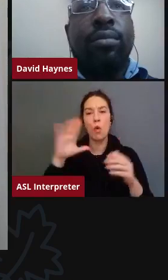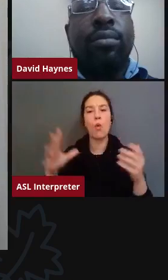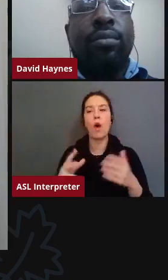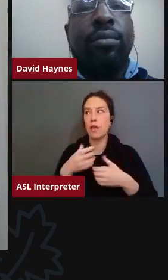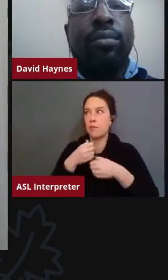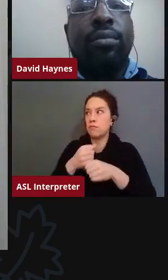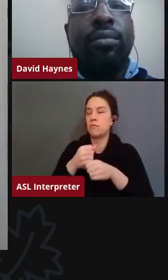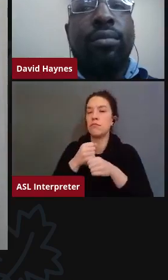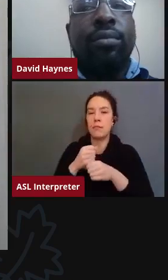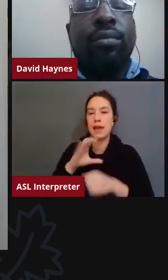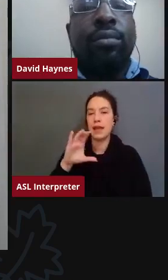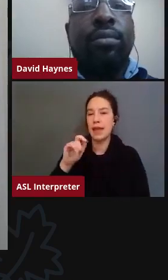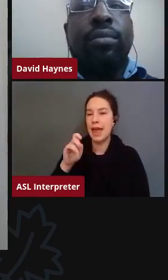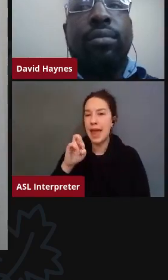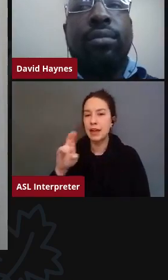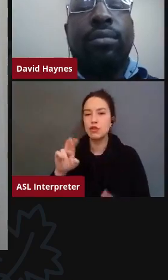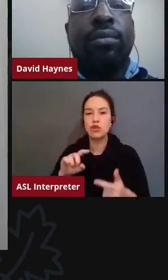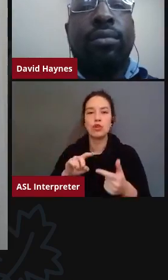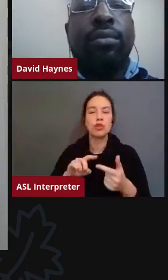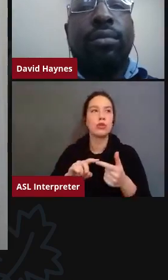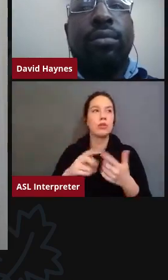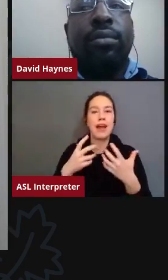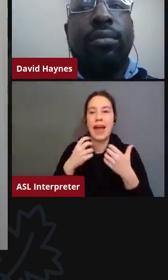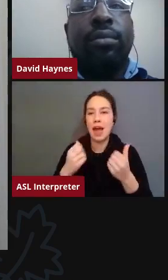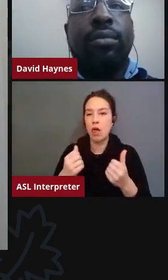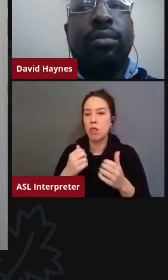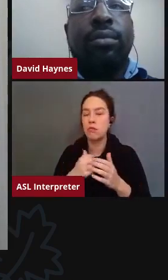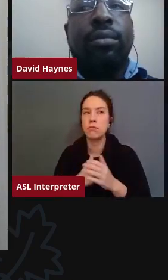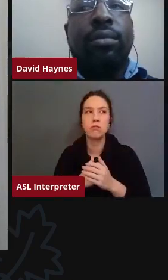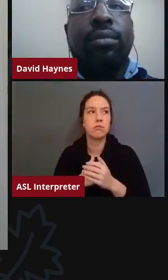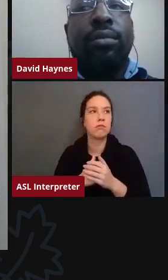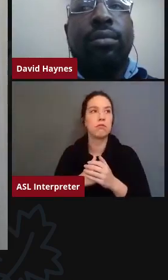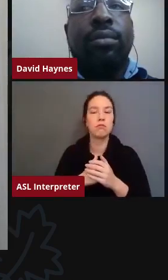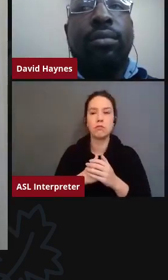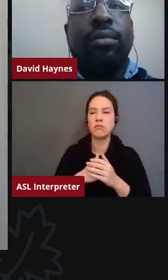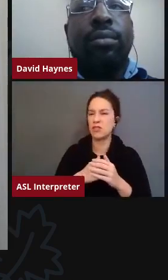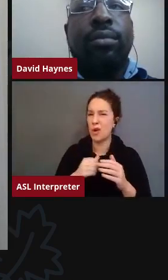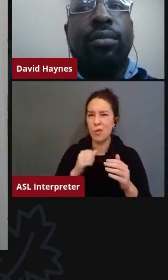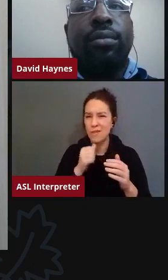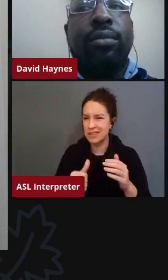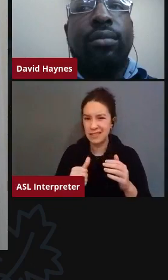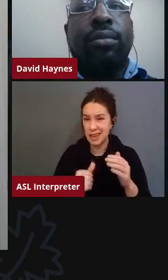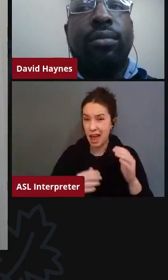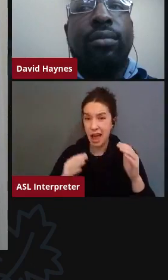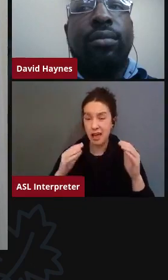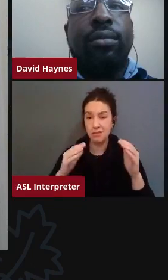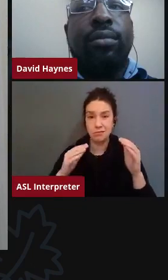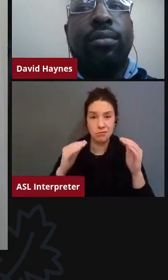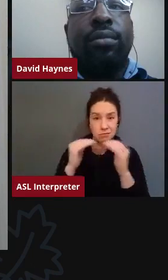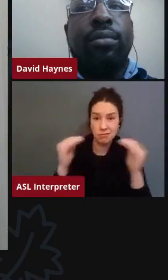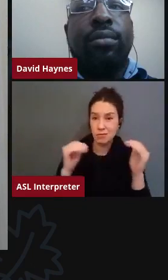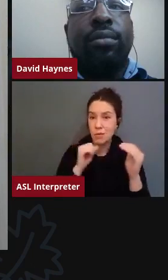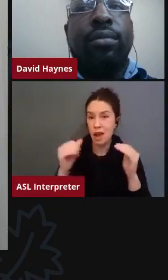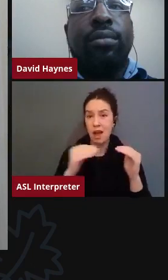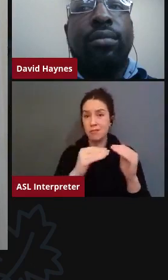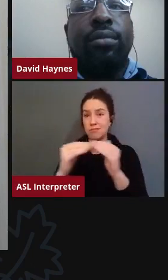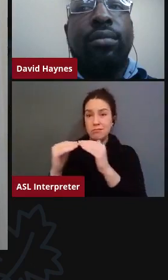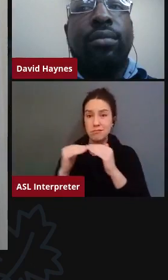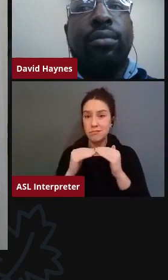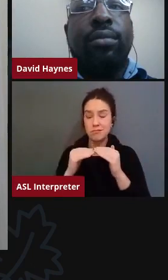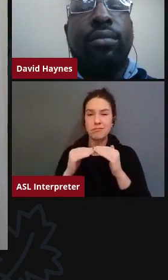cancer inequalities for minority populations. He does this by using computer mapping software